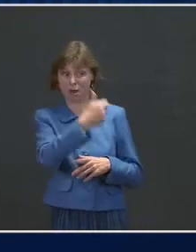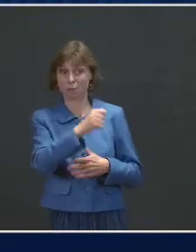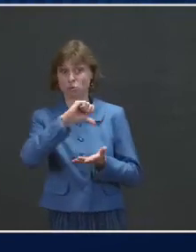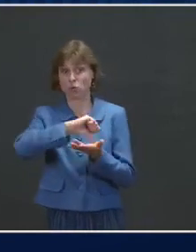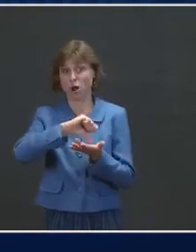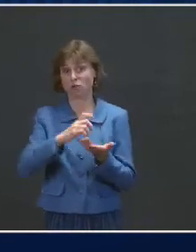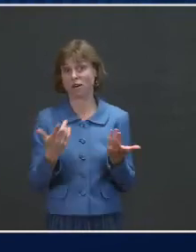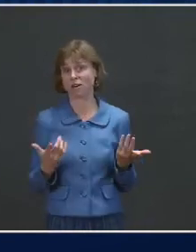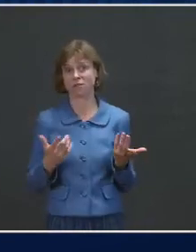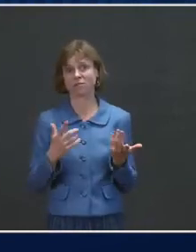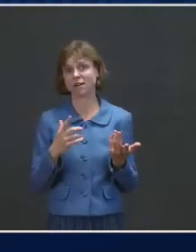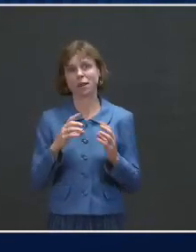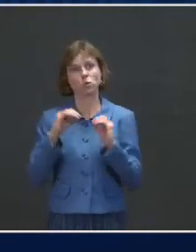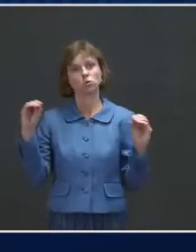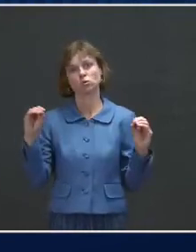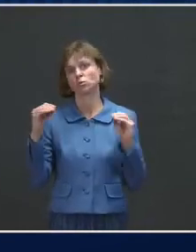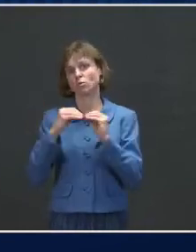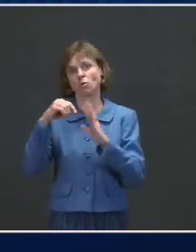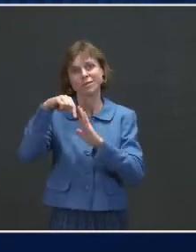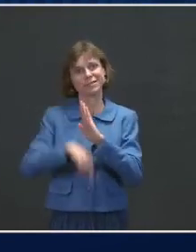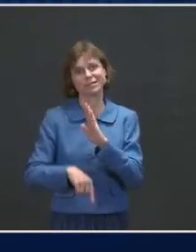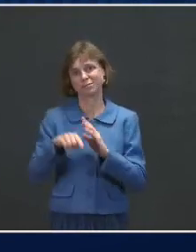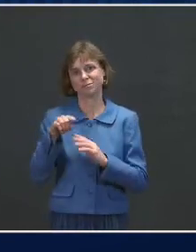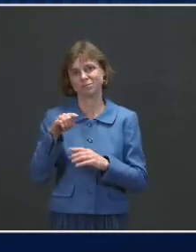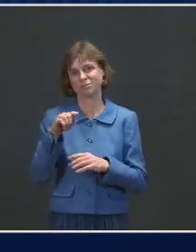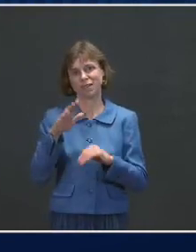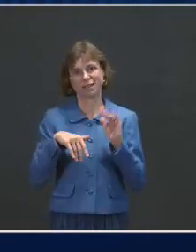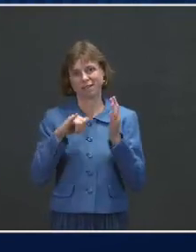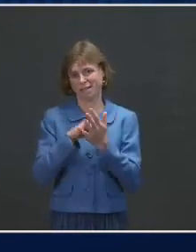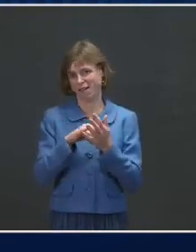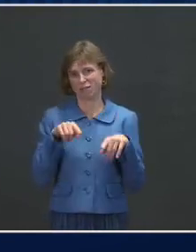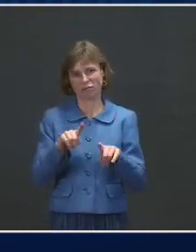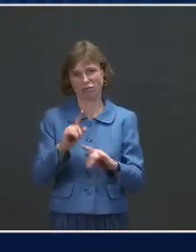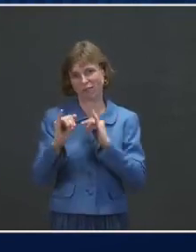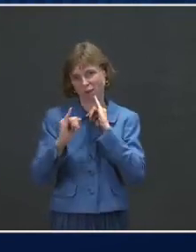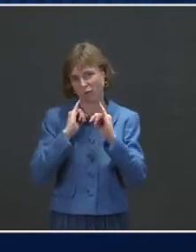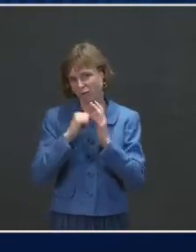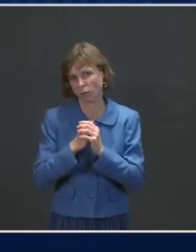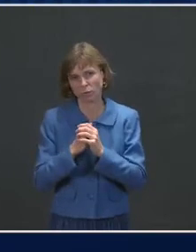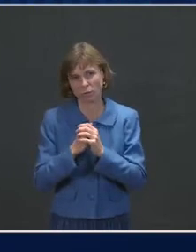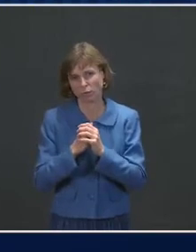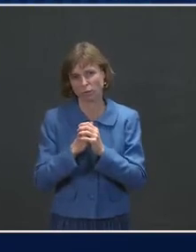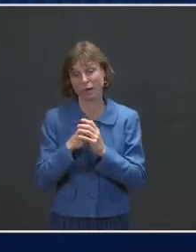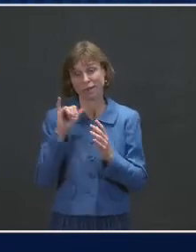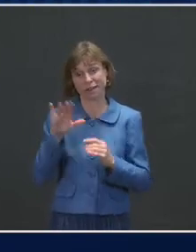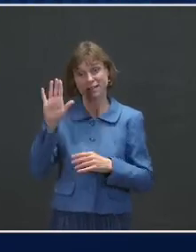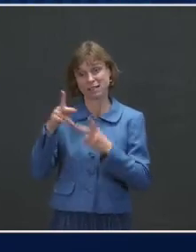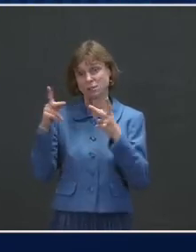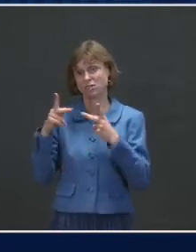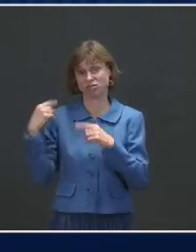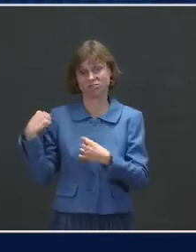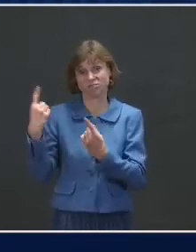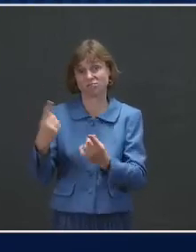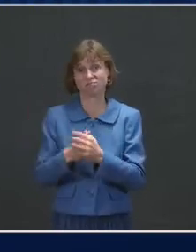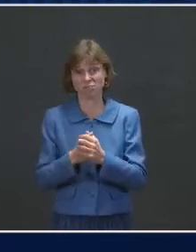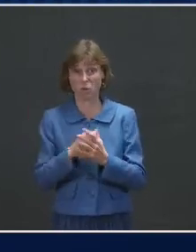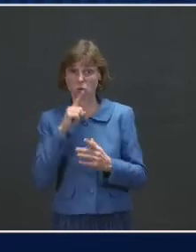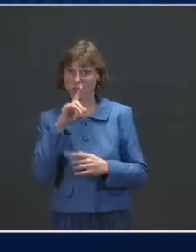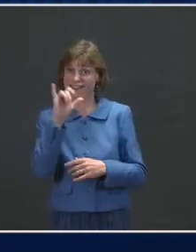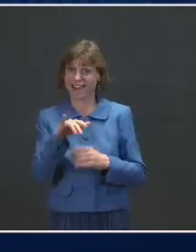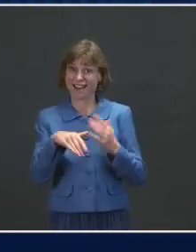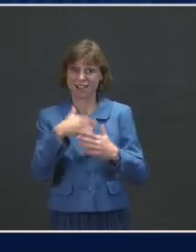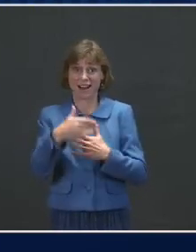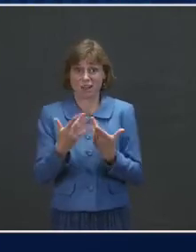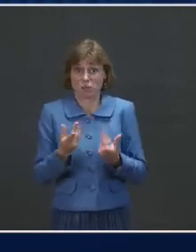extensive conversation than that during the interview, and that's long been his position. So that really is the next step in terms